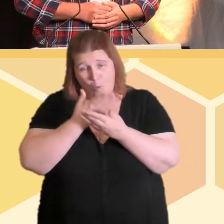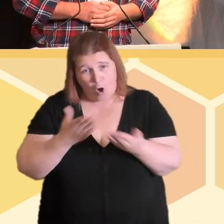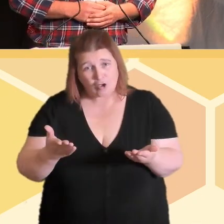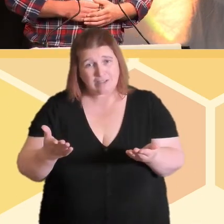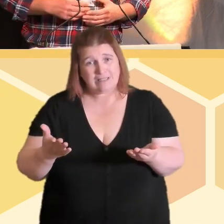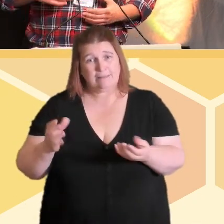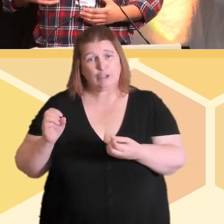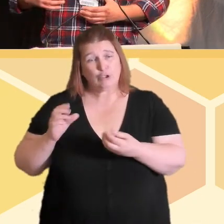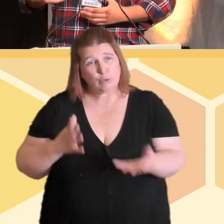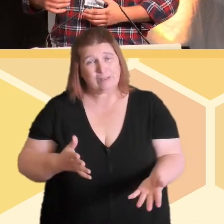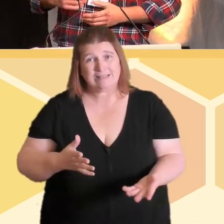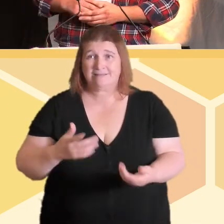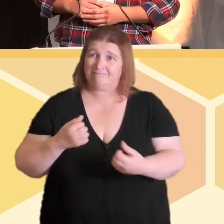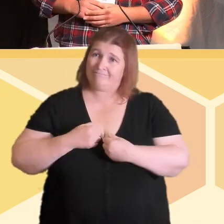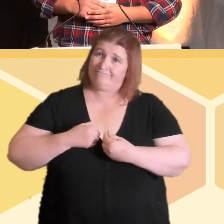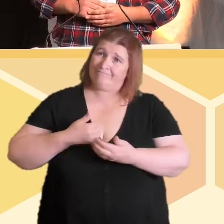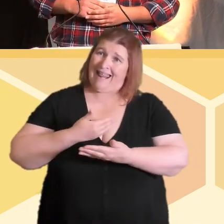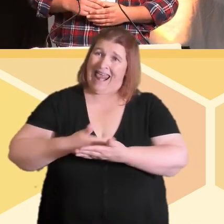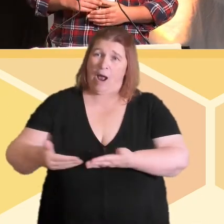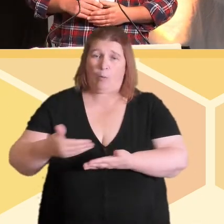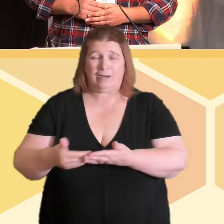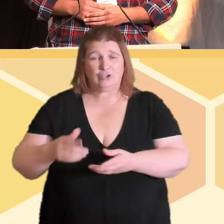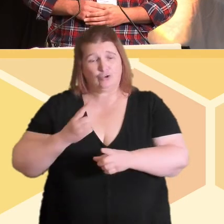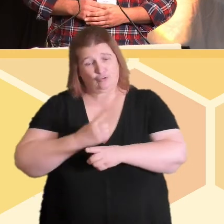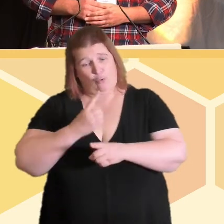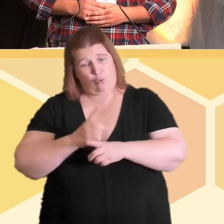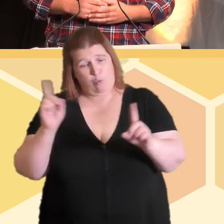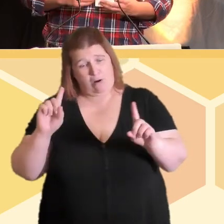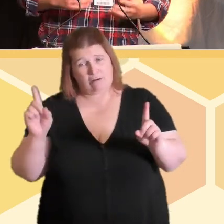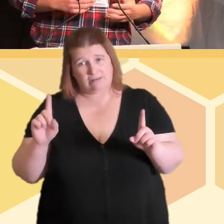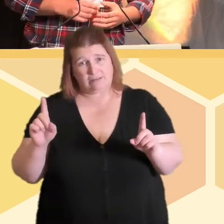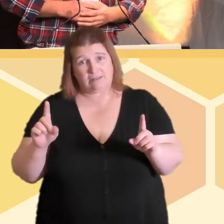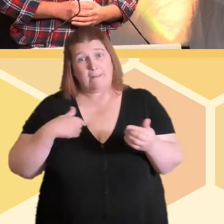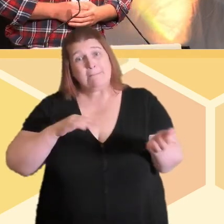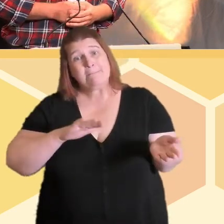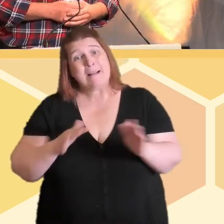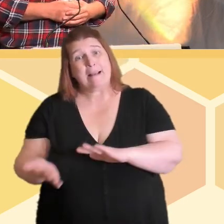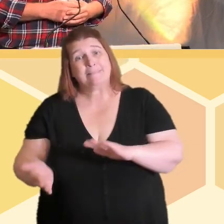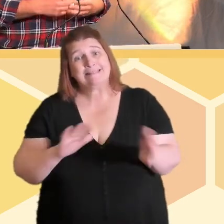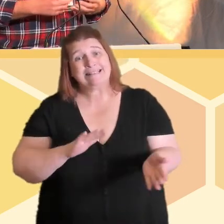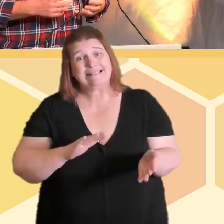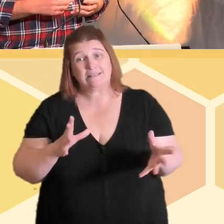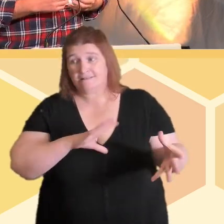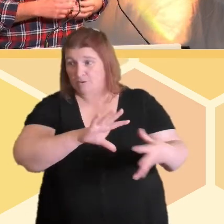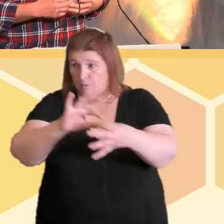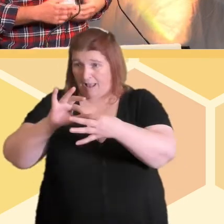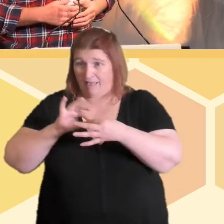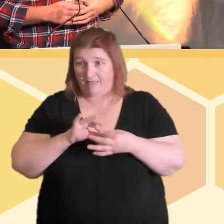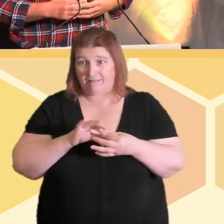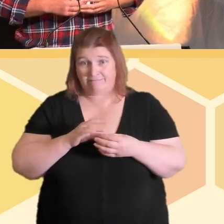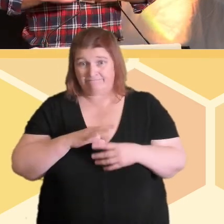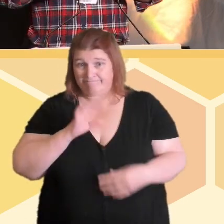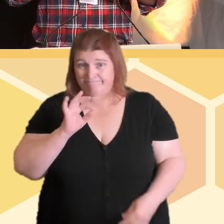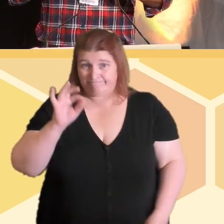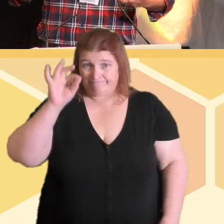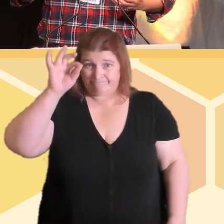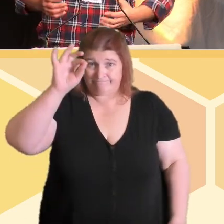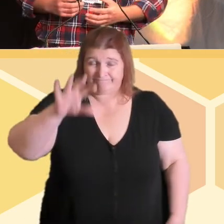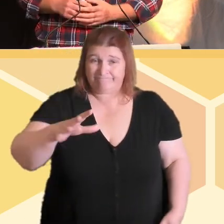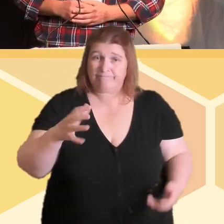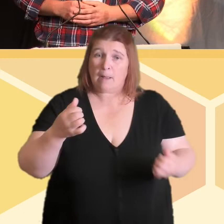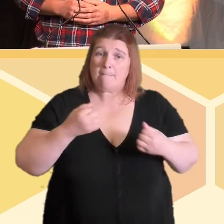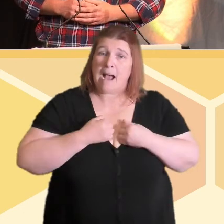outreach. And so, as Baptists together, perhaps one of the conversations for the coming year might be, how can